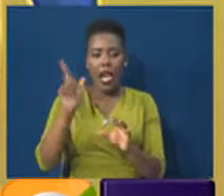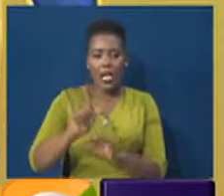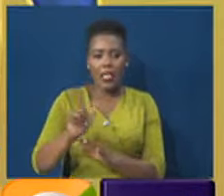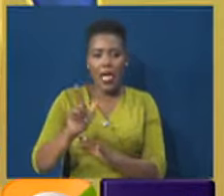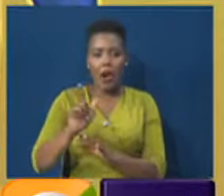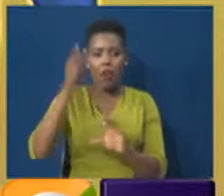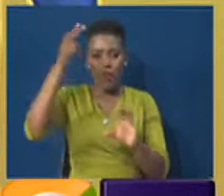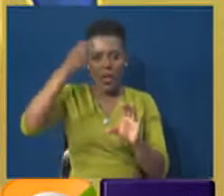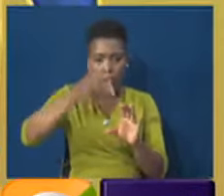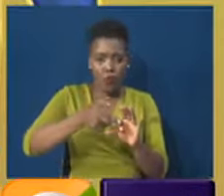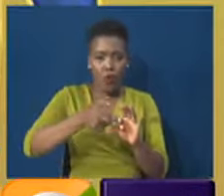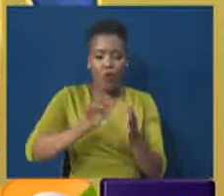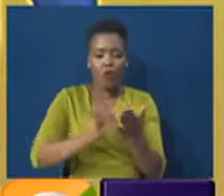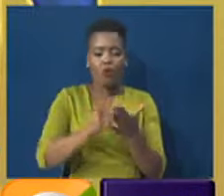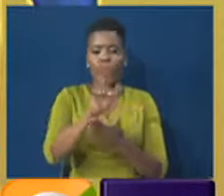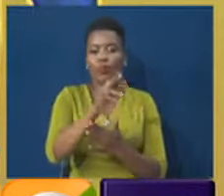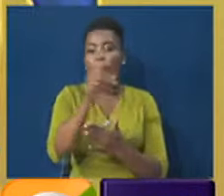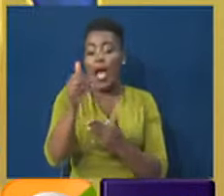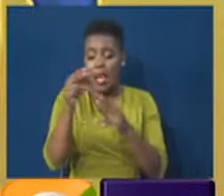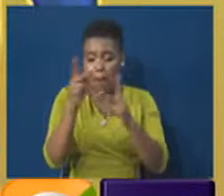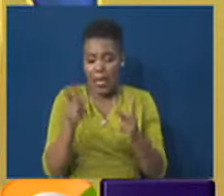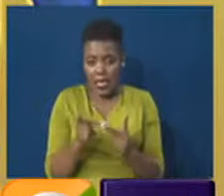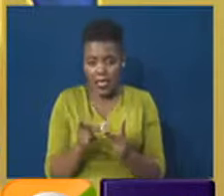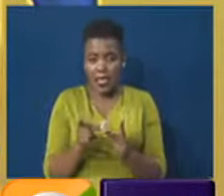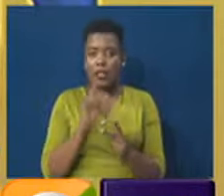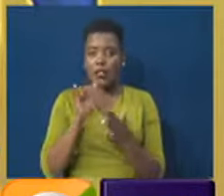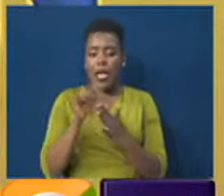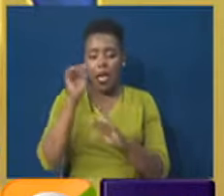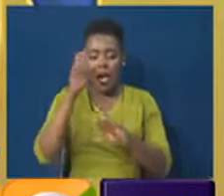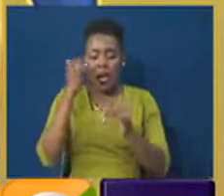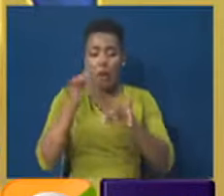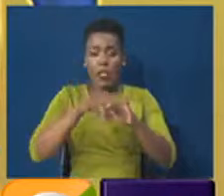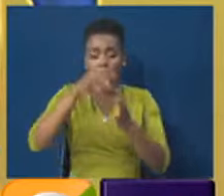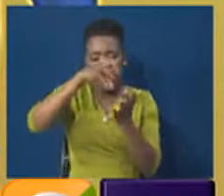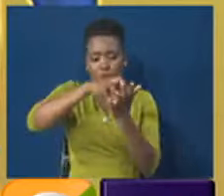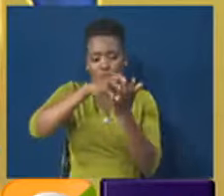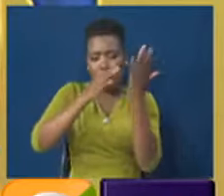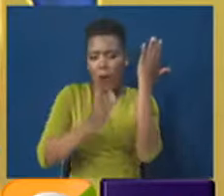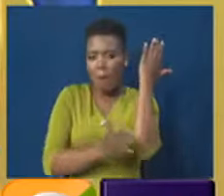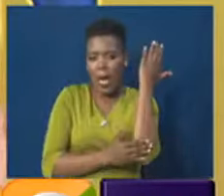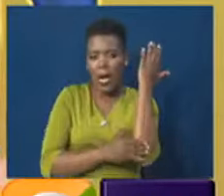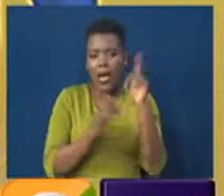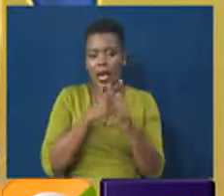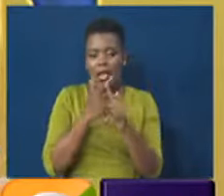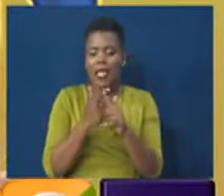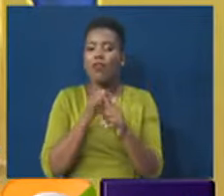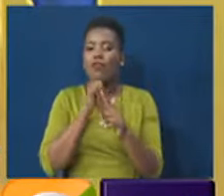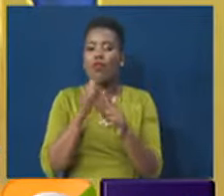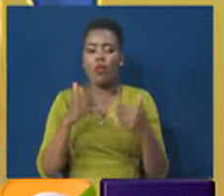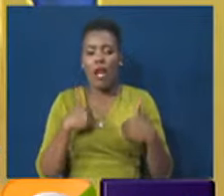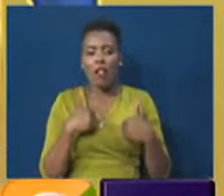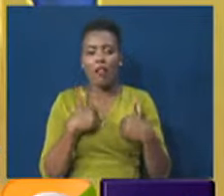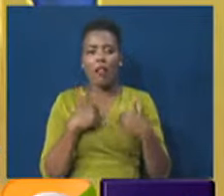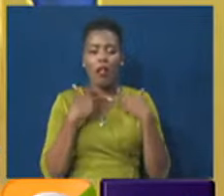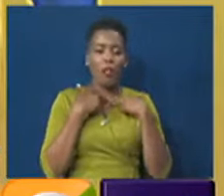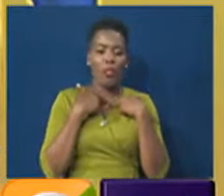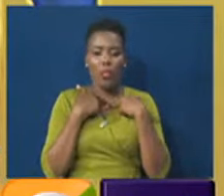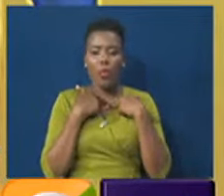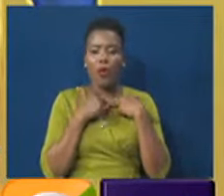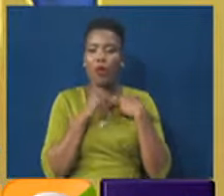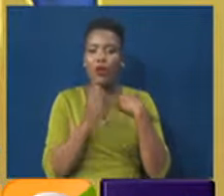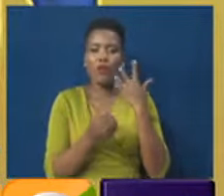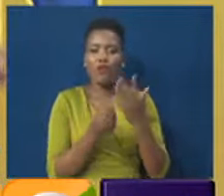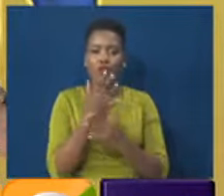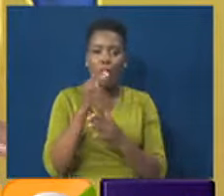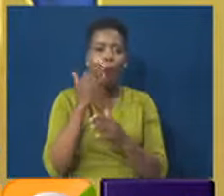kitty as a safeguard so that now when the situation is not very favorable, we don't have our own crude oil. We don't produce oil, then